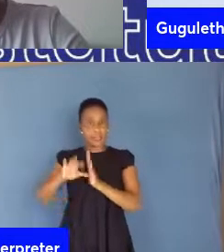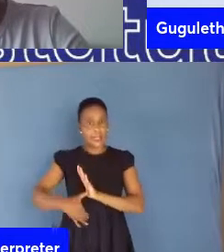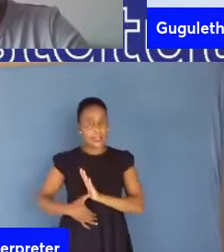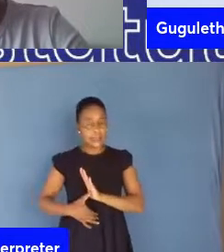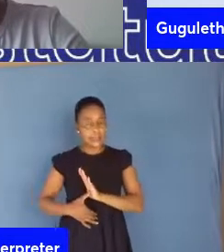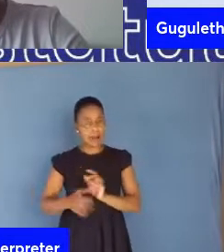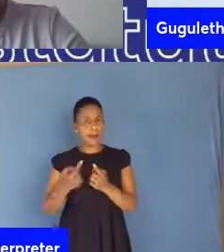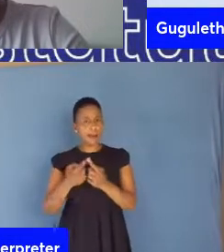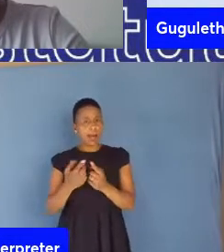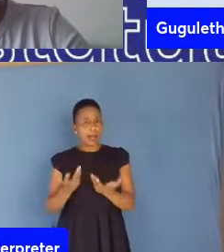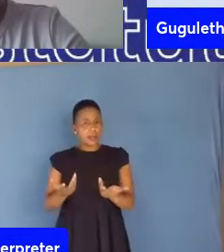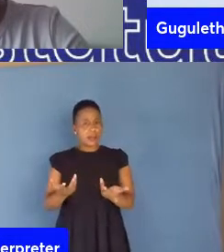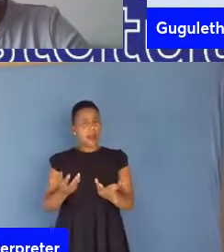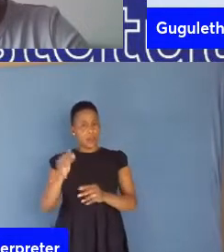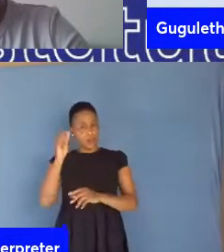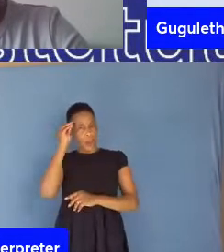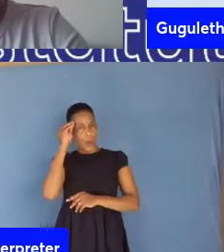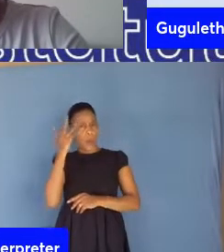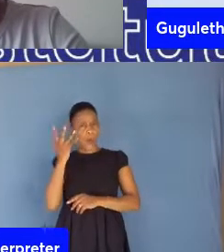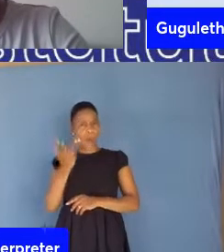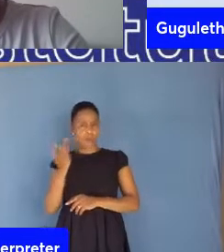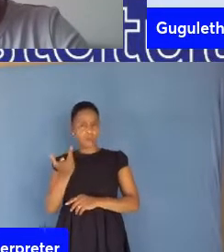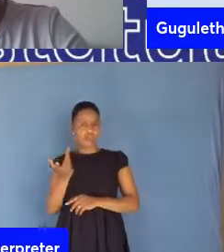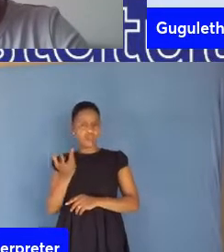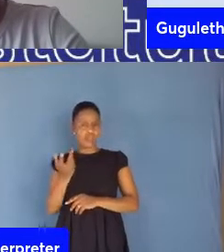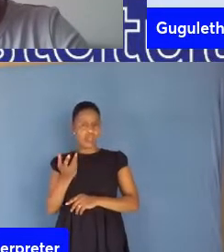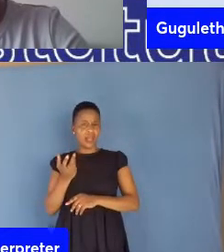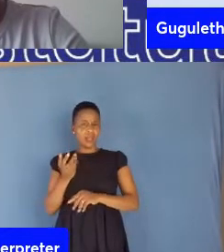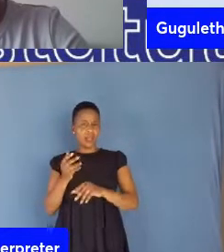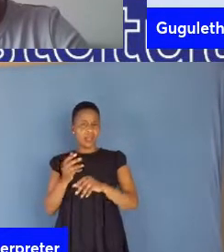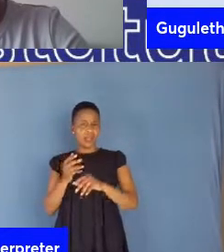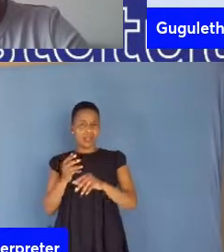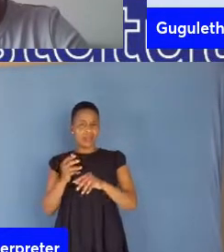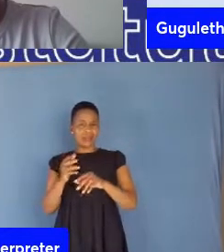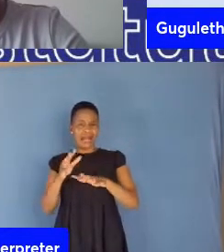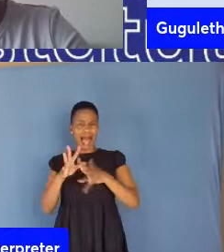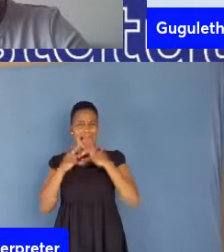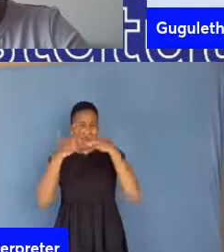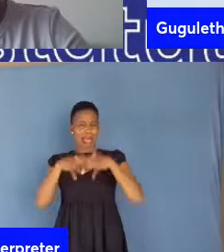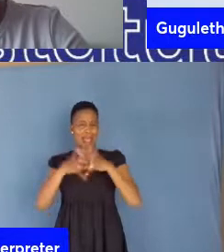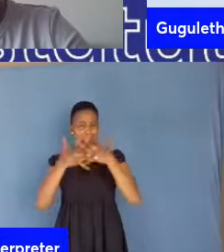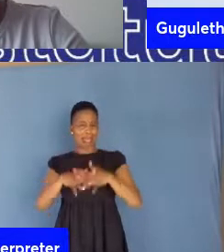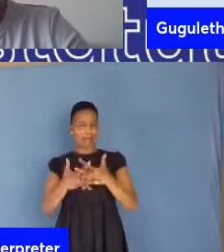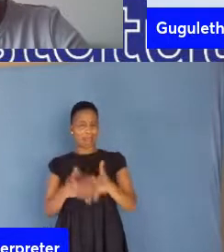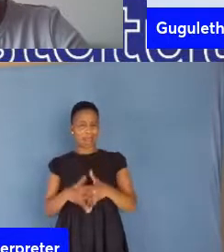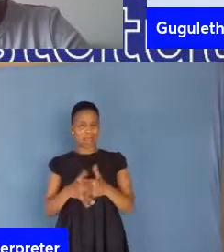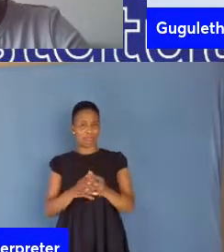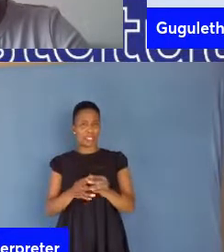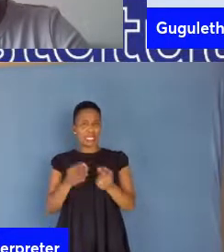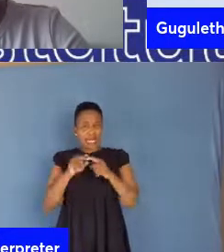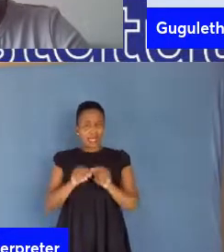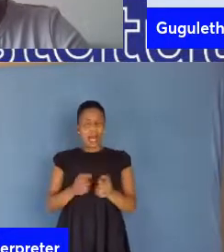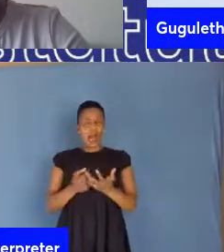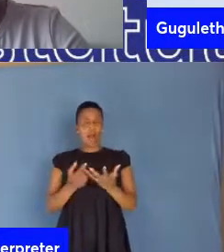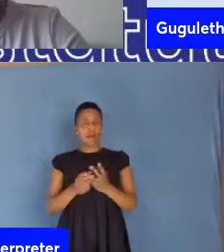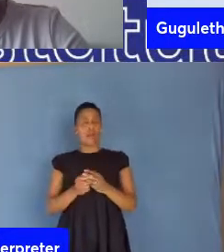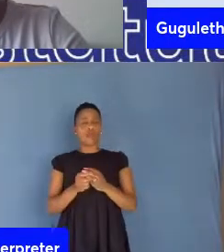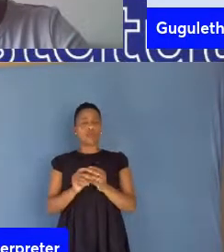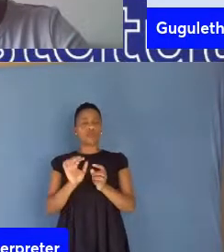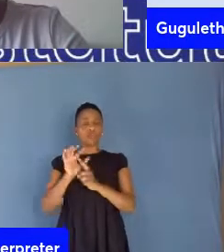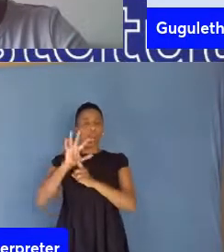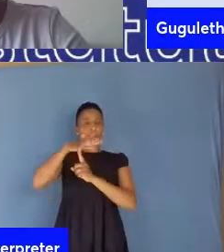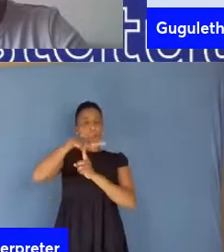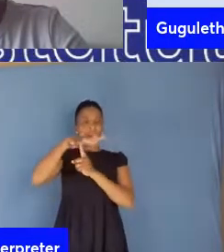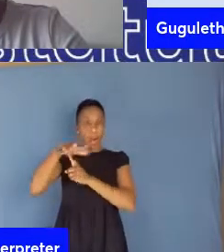and it gets mumbled in that big umbrella, because for